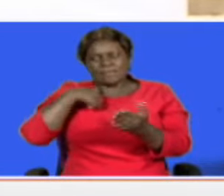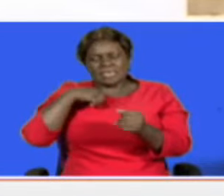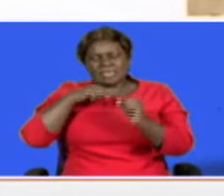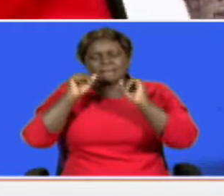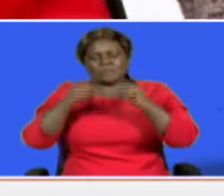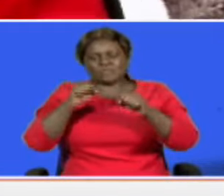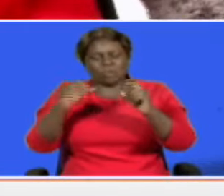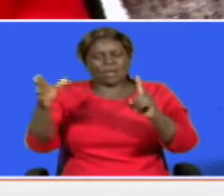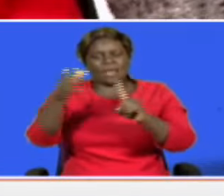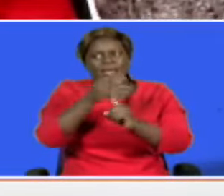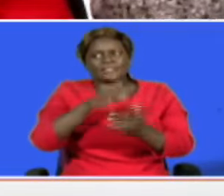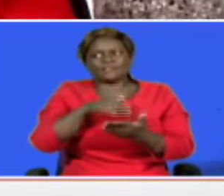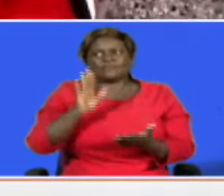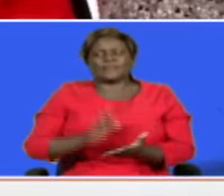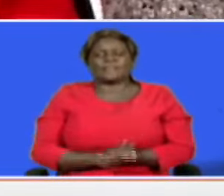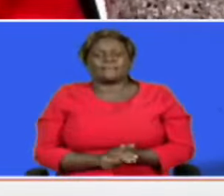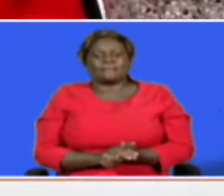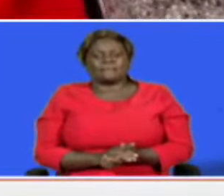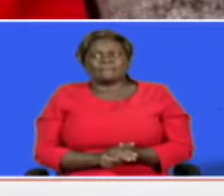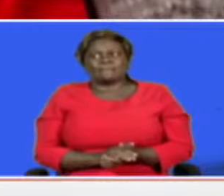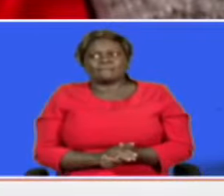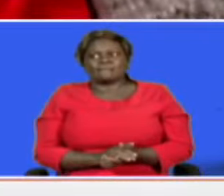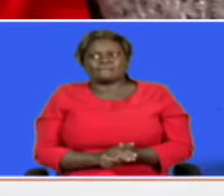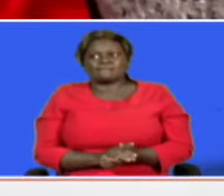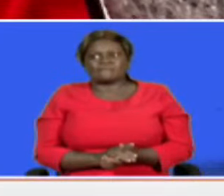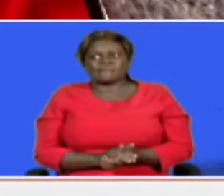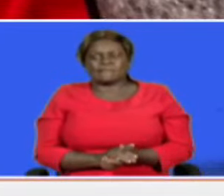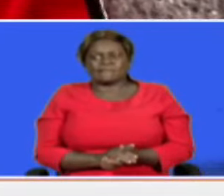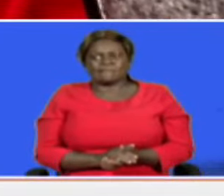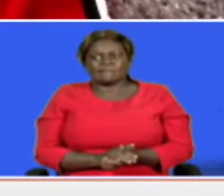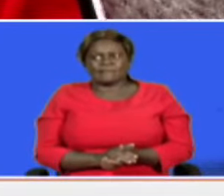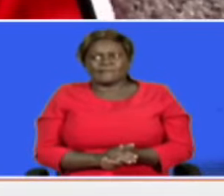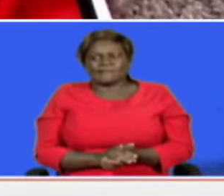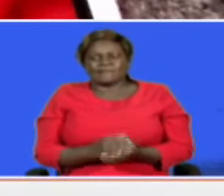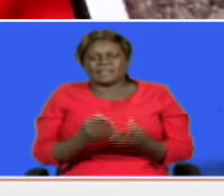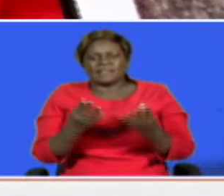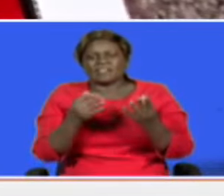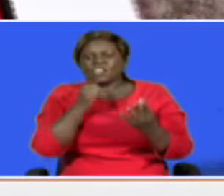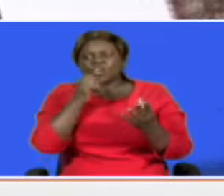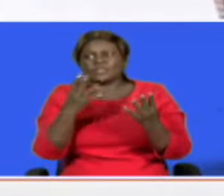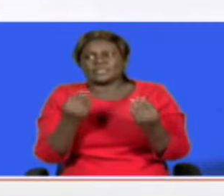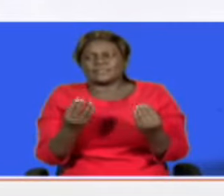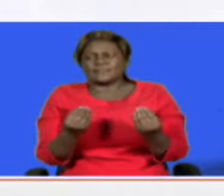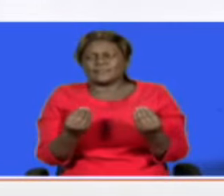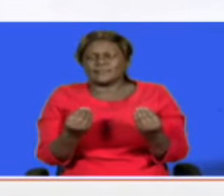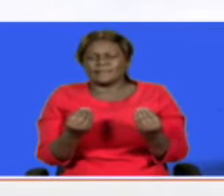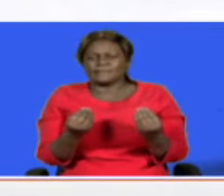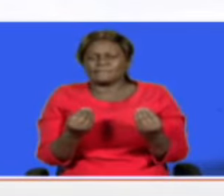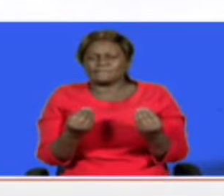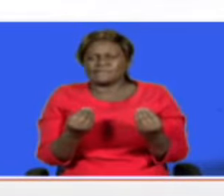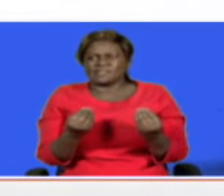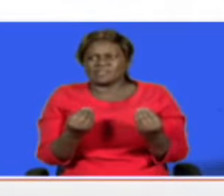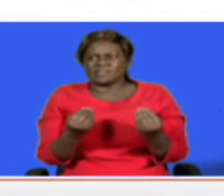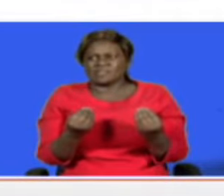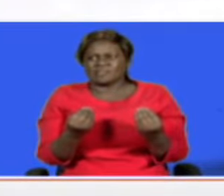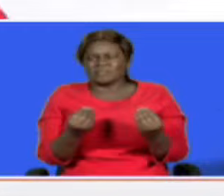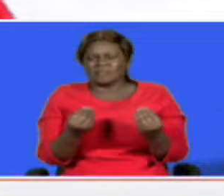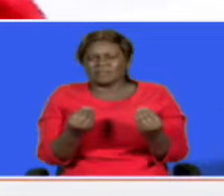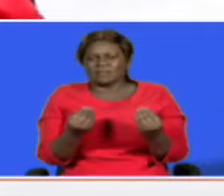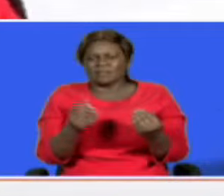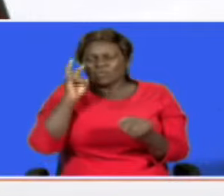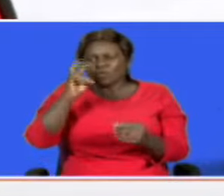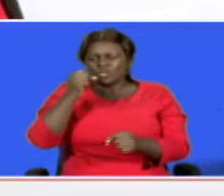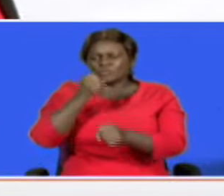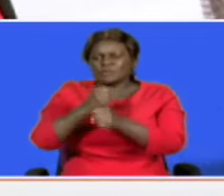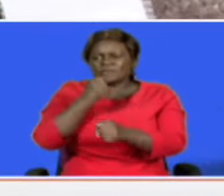it. At her tender age, is a model to be emulated. Those who watched her performance